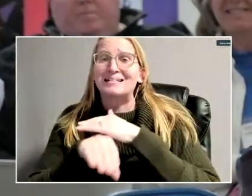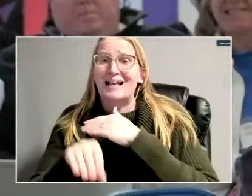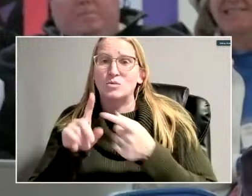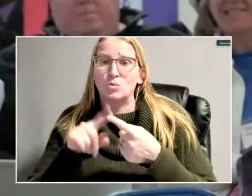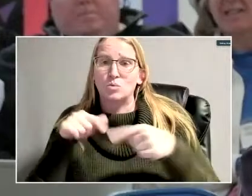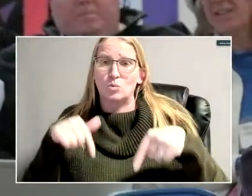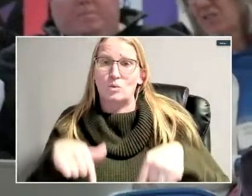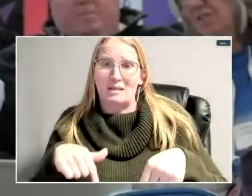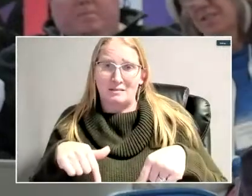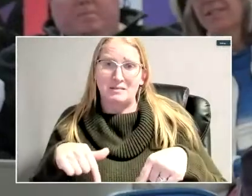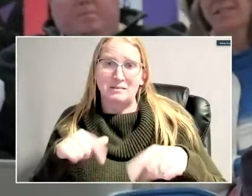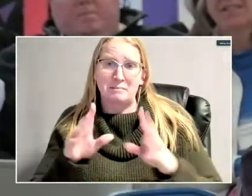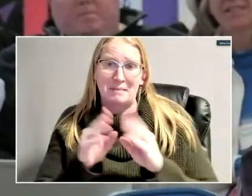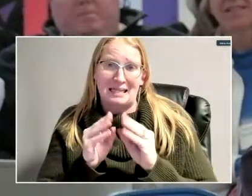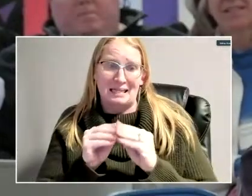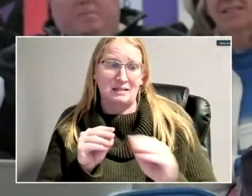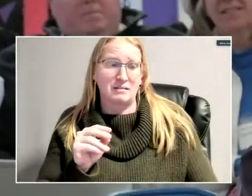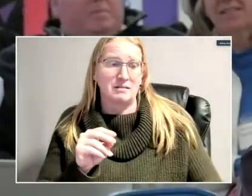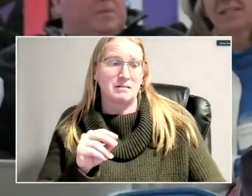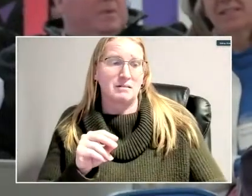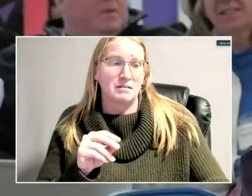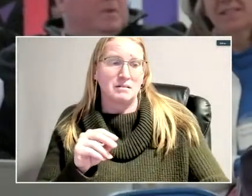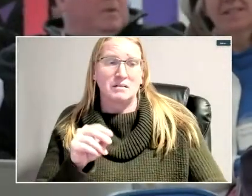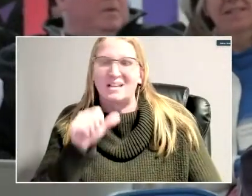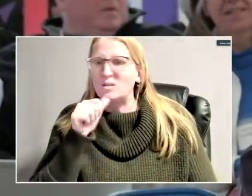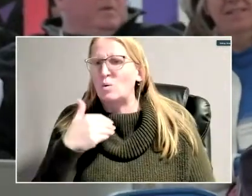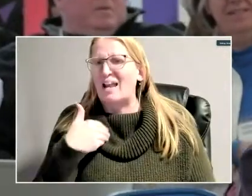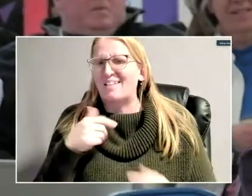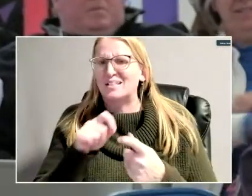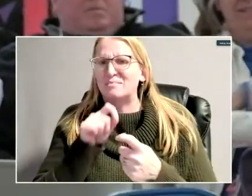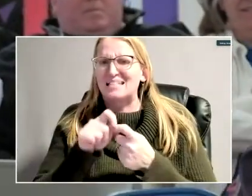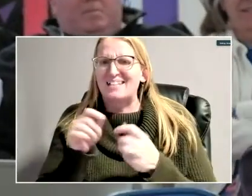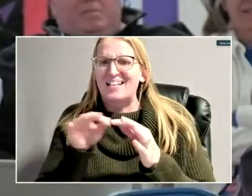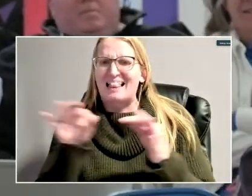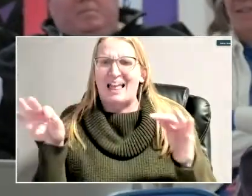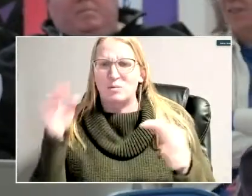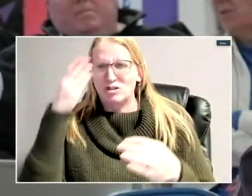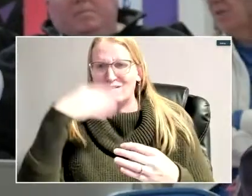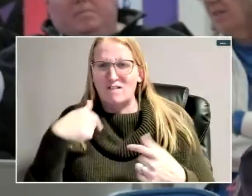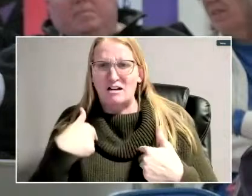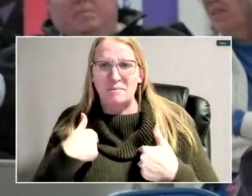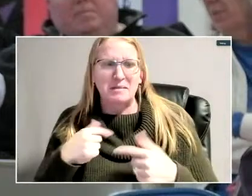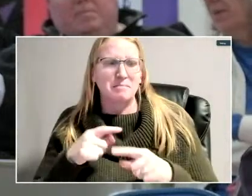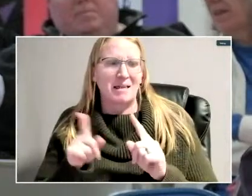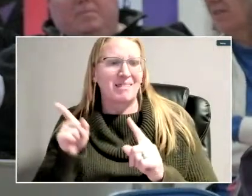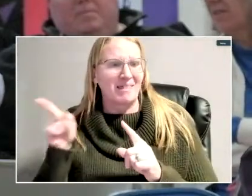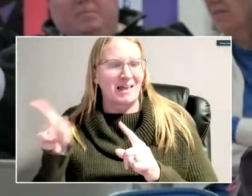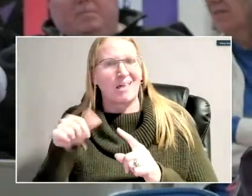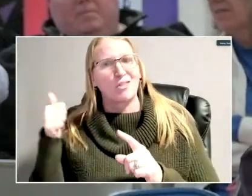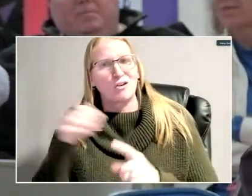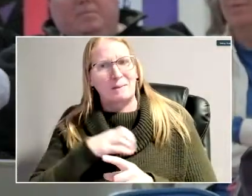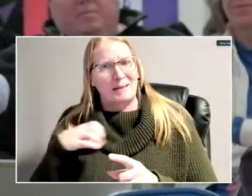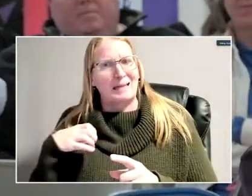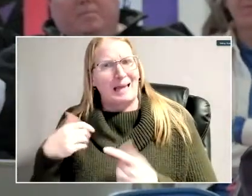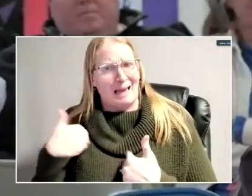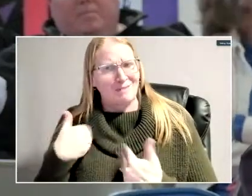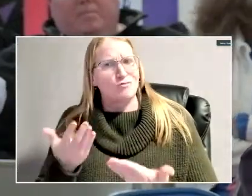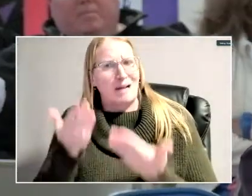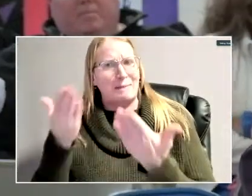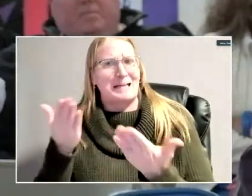body so I don't have the specific ific language but if somebody has it do you